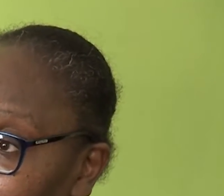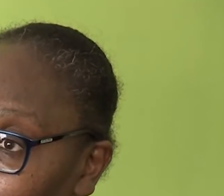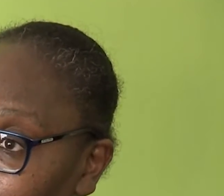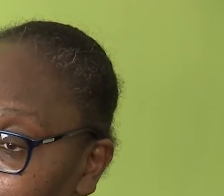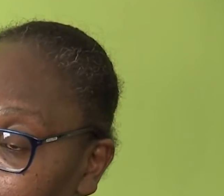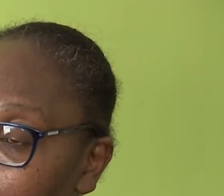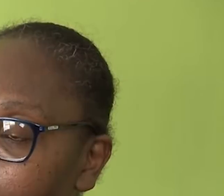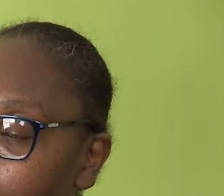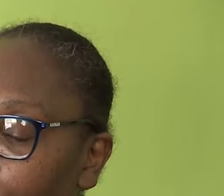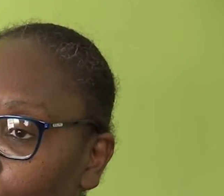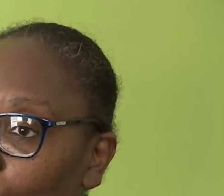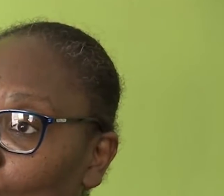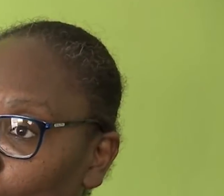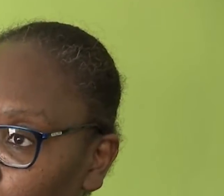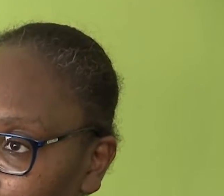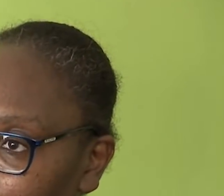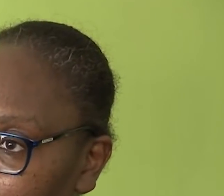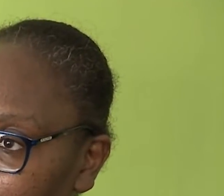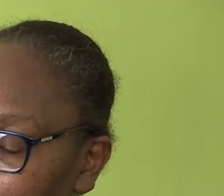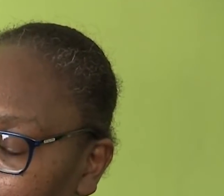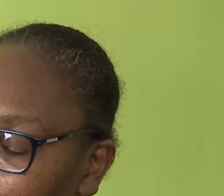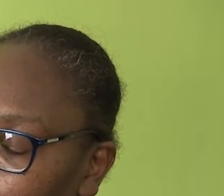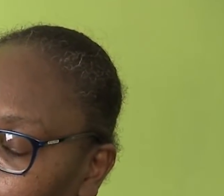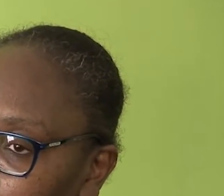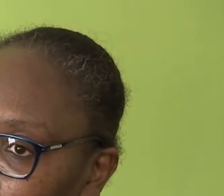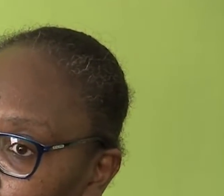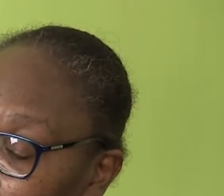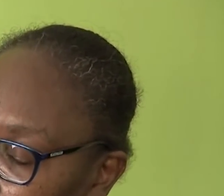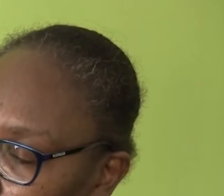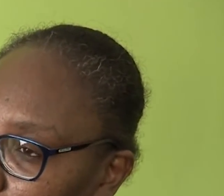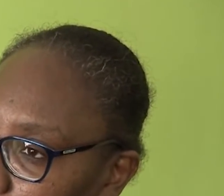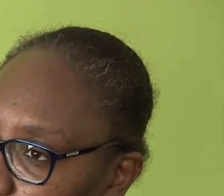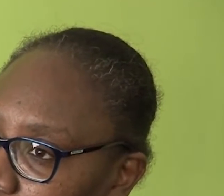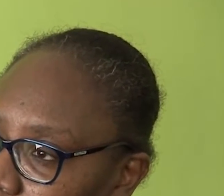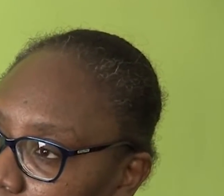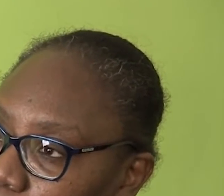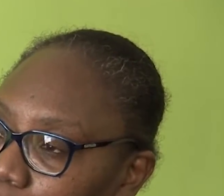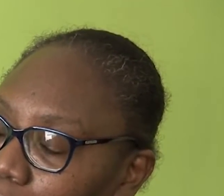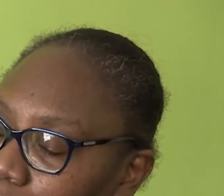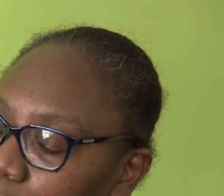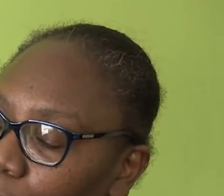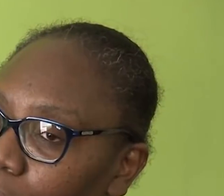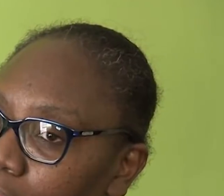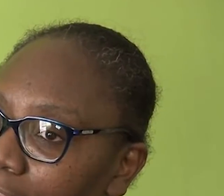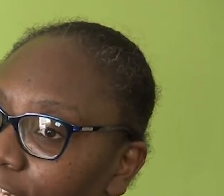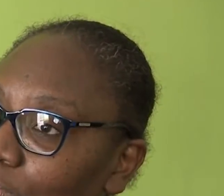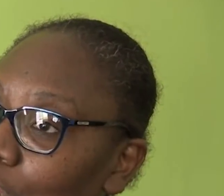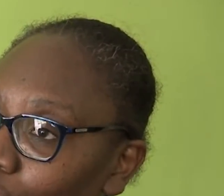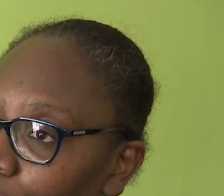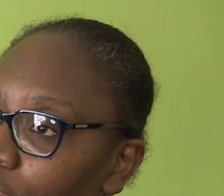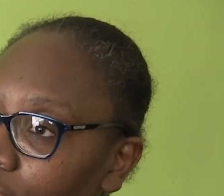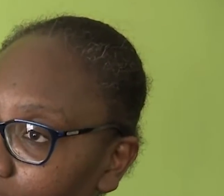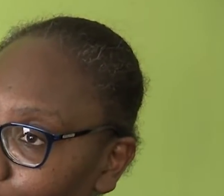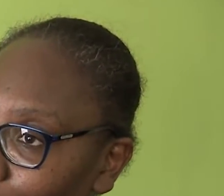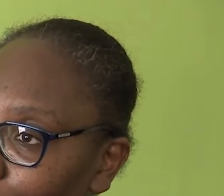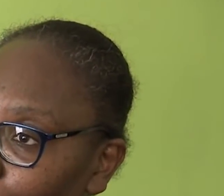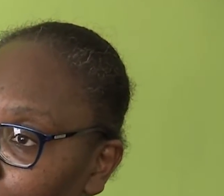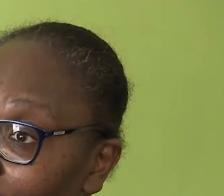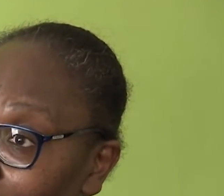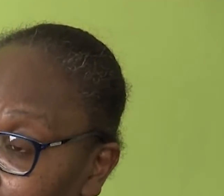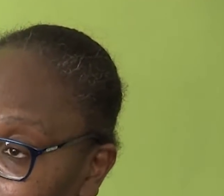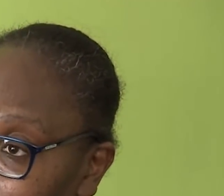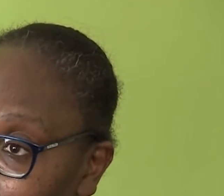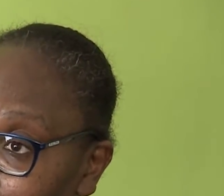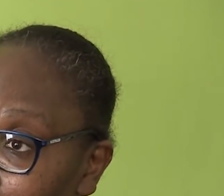through this award to do something. And what is really very special is that we're also, as we contribute to the nation through